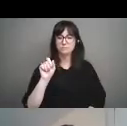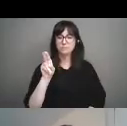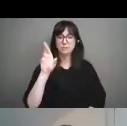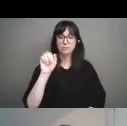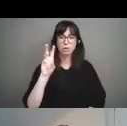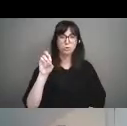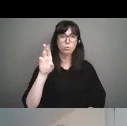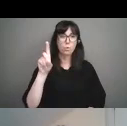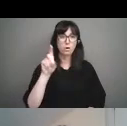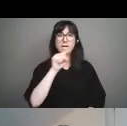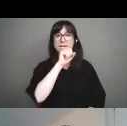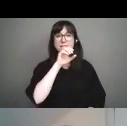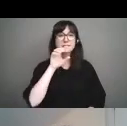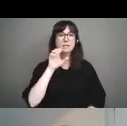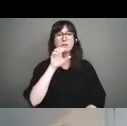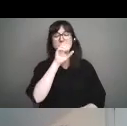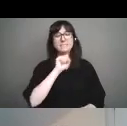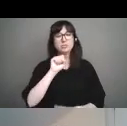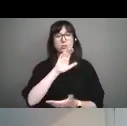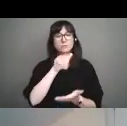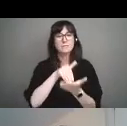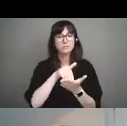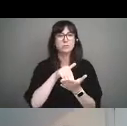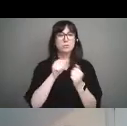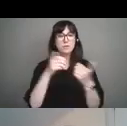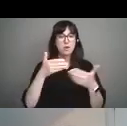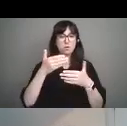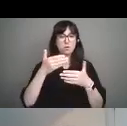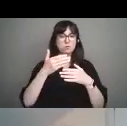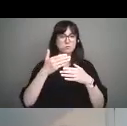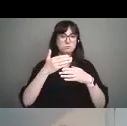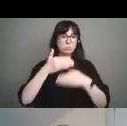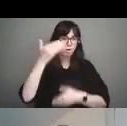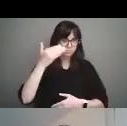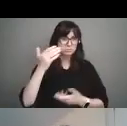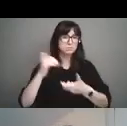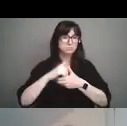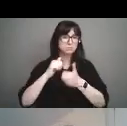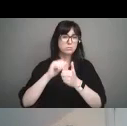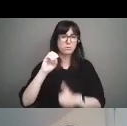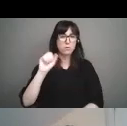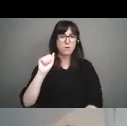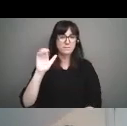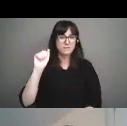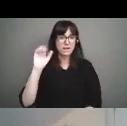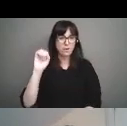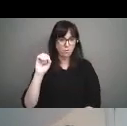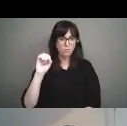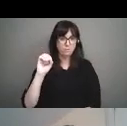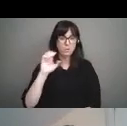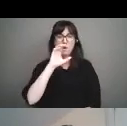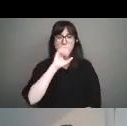Senior Center Without Walls Provincial Lead at the Good Companion Senior Center, and I work in partnership with the OACAO, the Older Adult